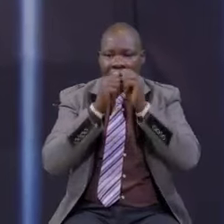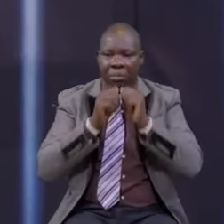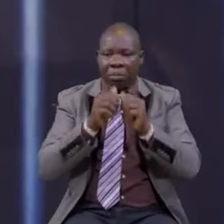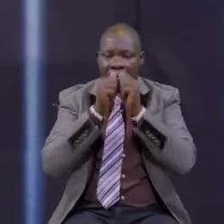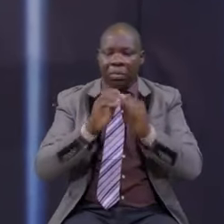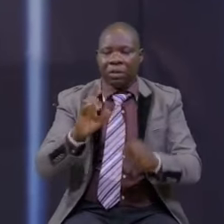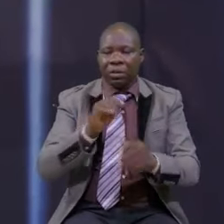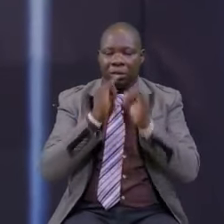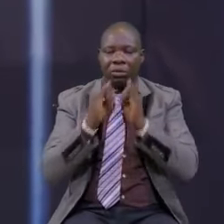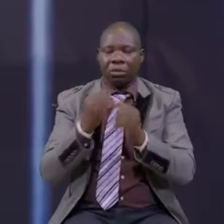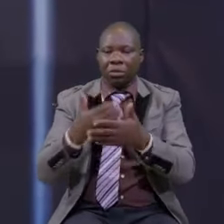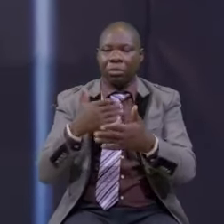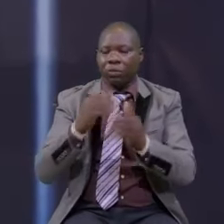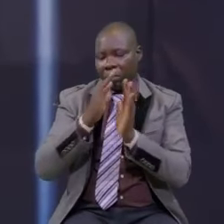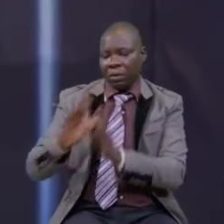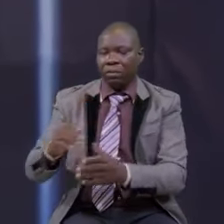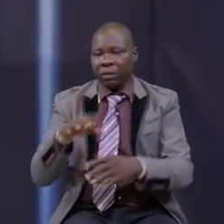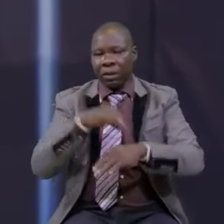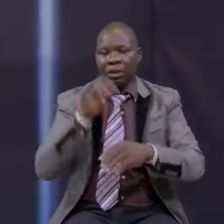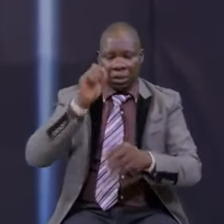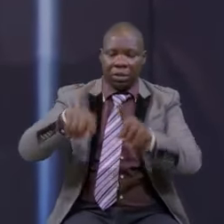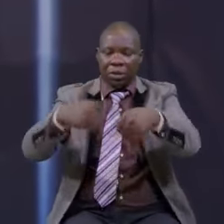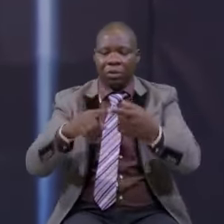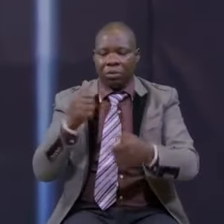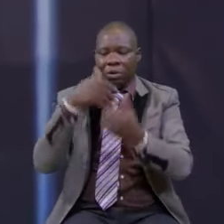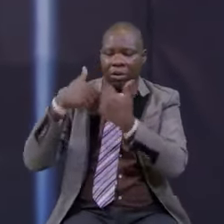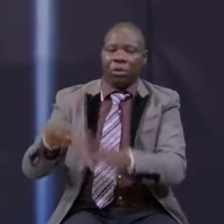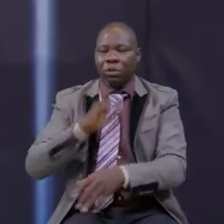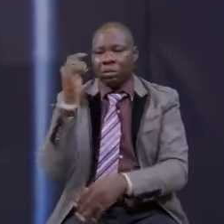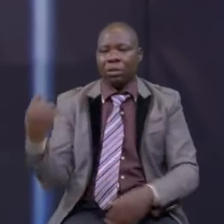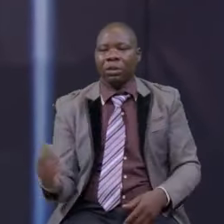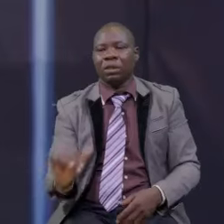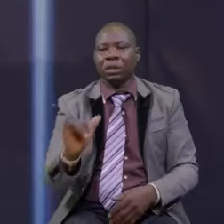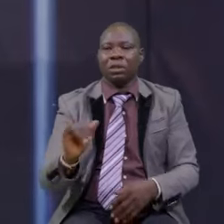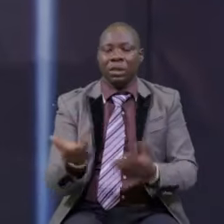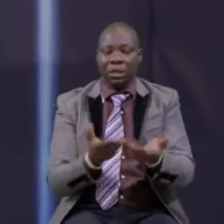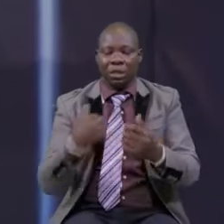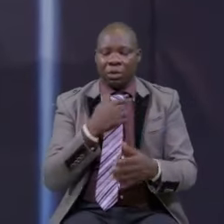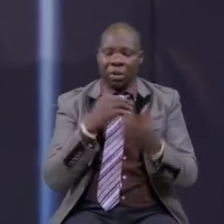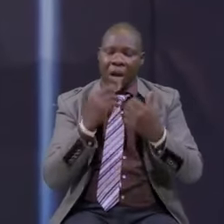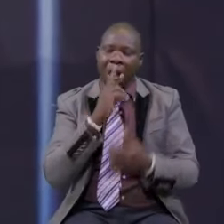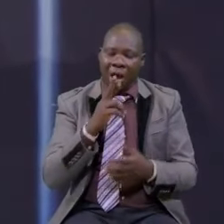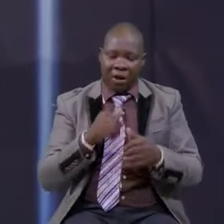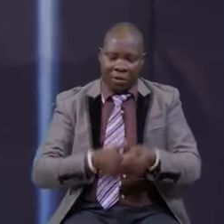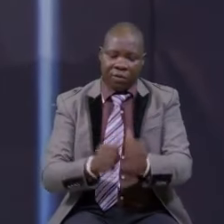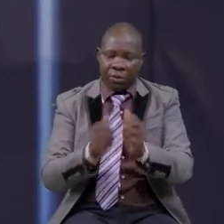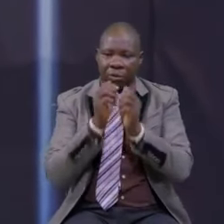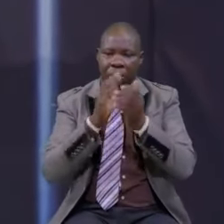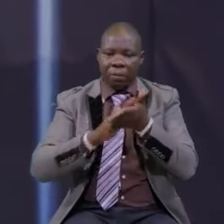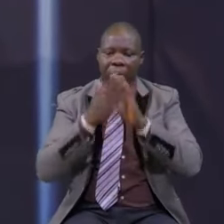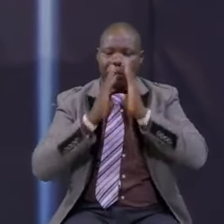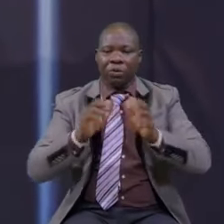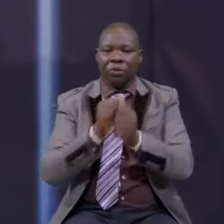lost eternity. And here we are. Follow peace with all men and holiness, without which